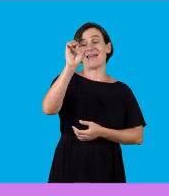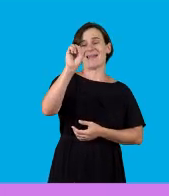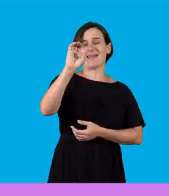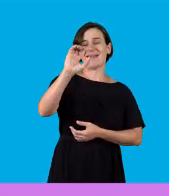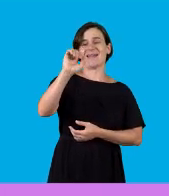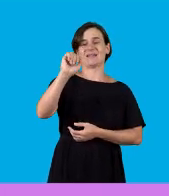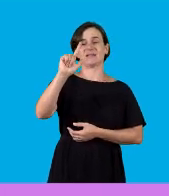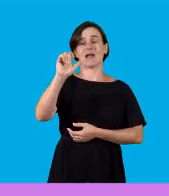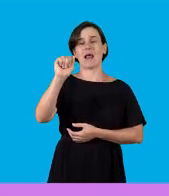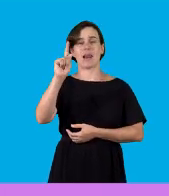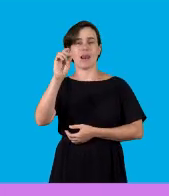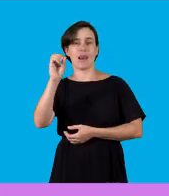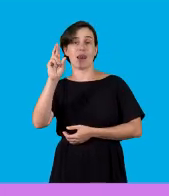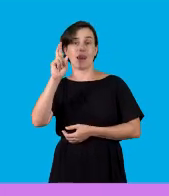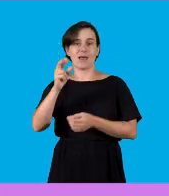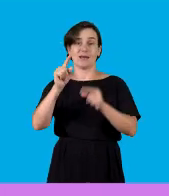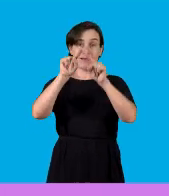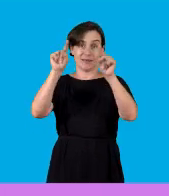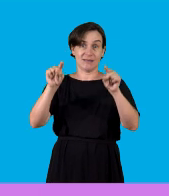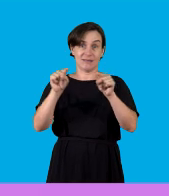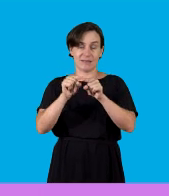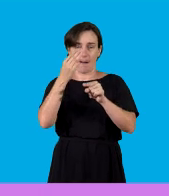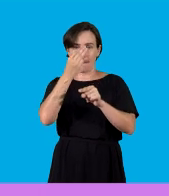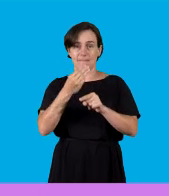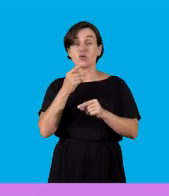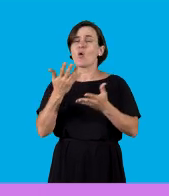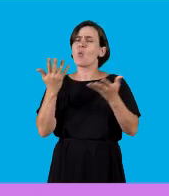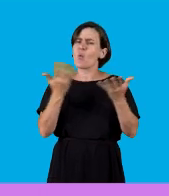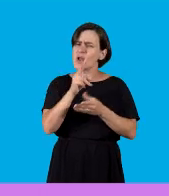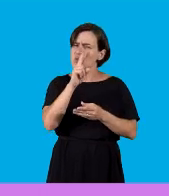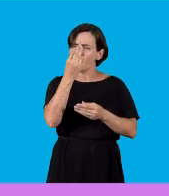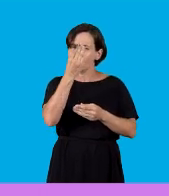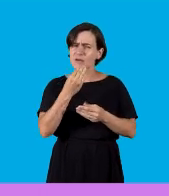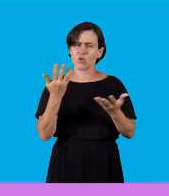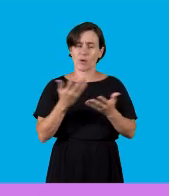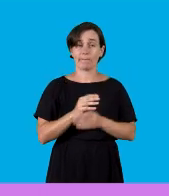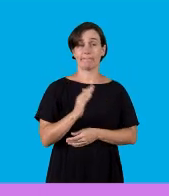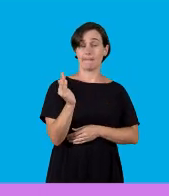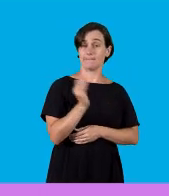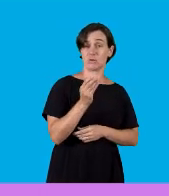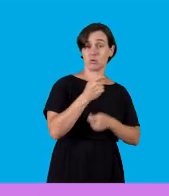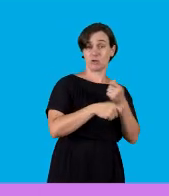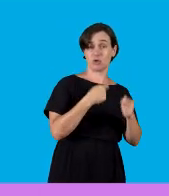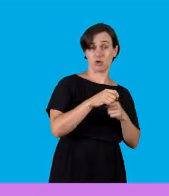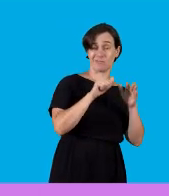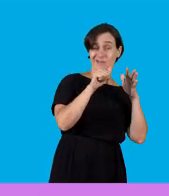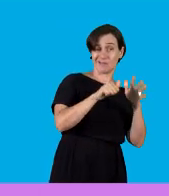escalator sign. And where is the sign? It is between shop 16